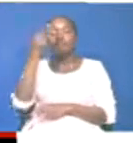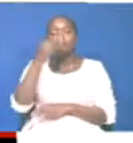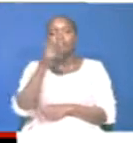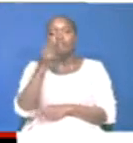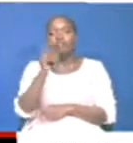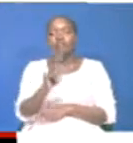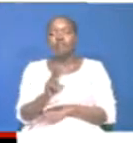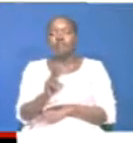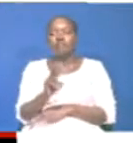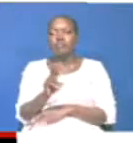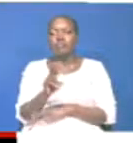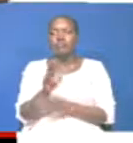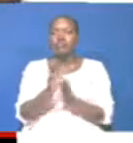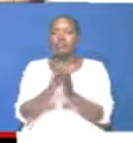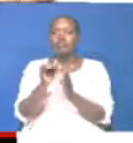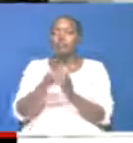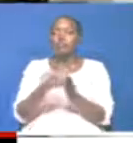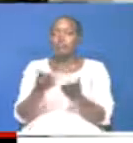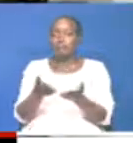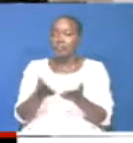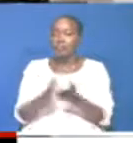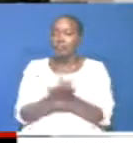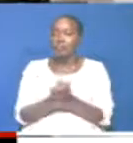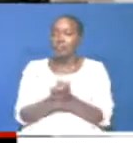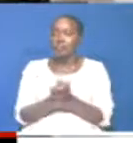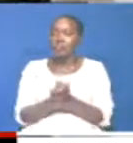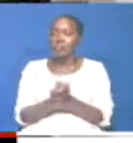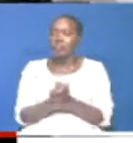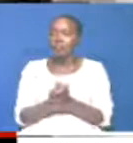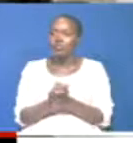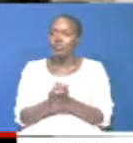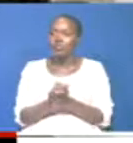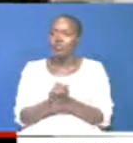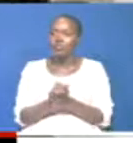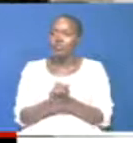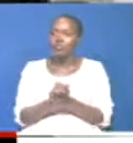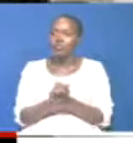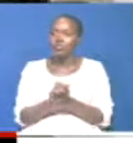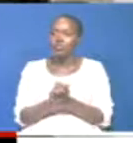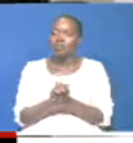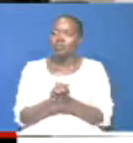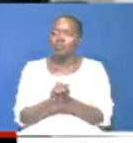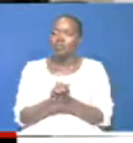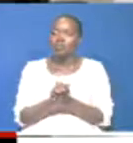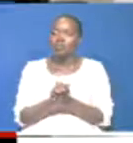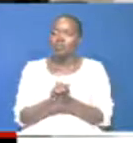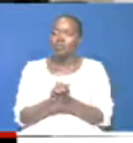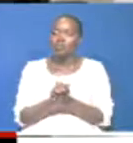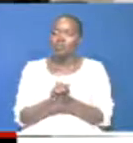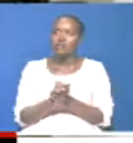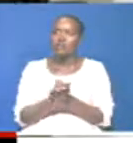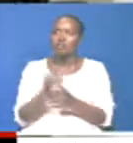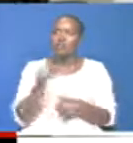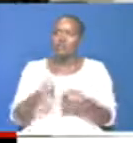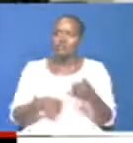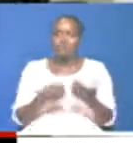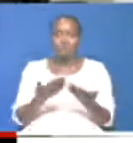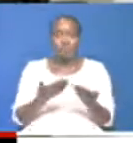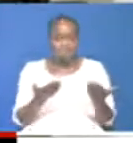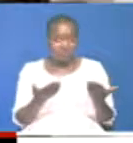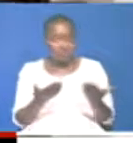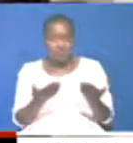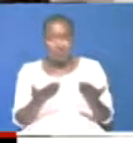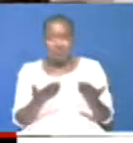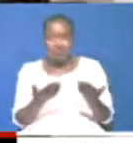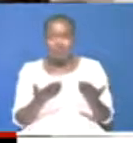within this service. Wana Kanja. Thank you, Daniel Wahome. It's a pleasure to host. Let me just correct you there a bit. I'm